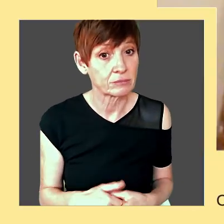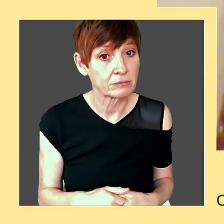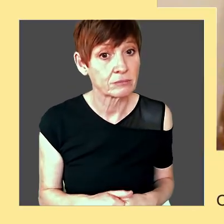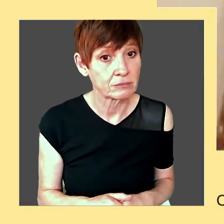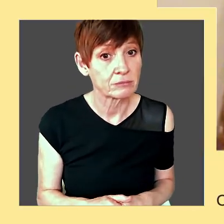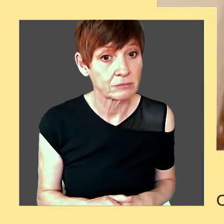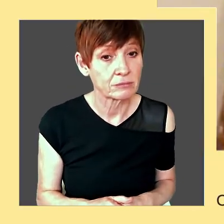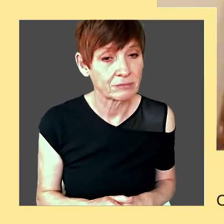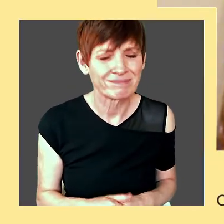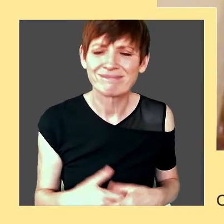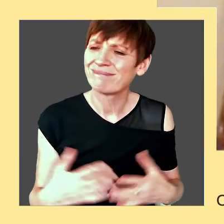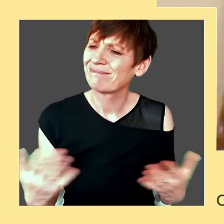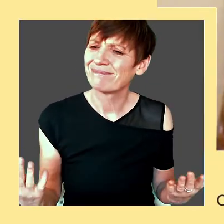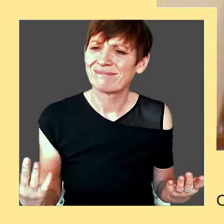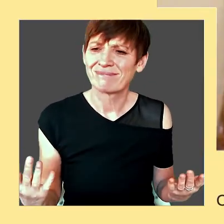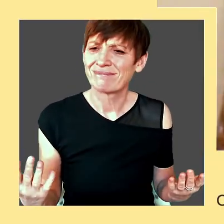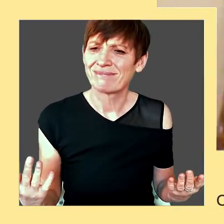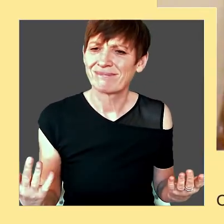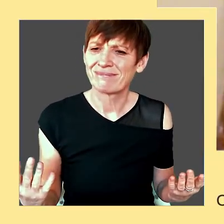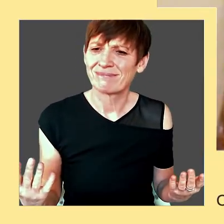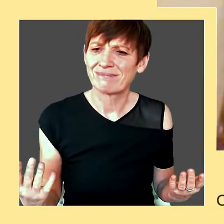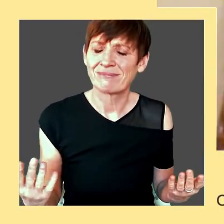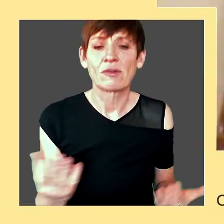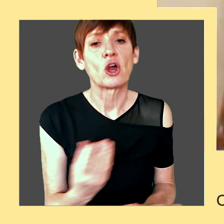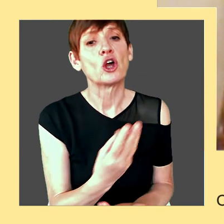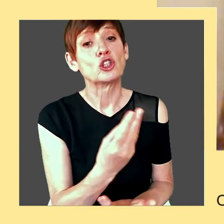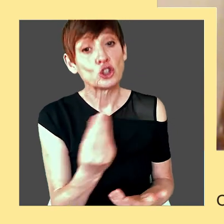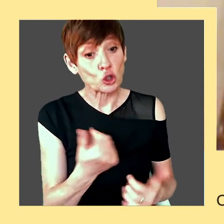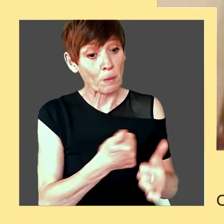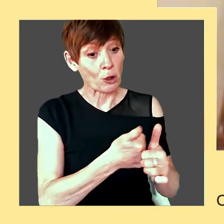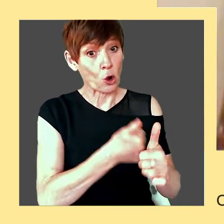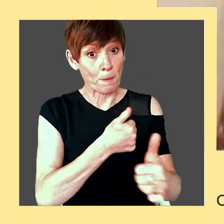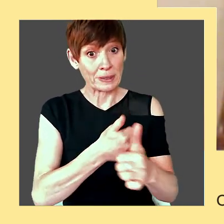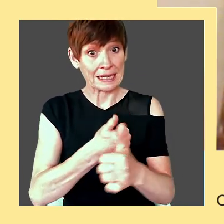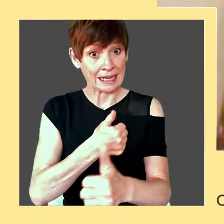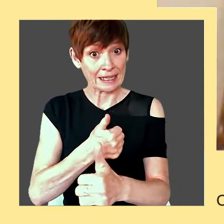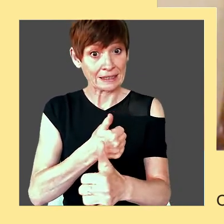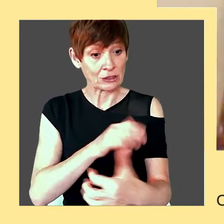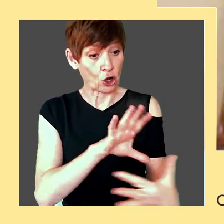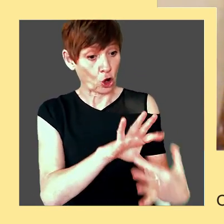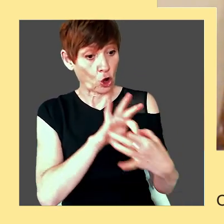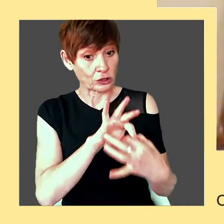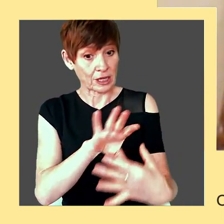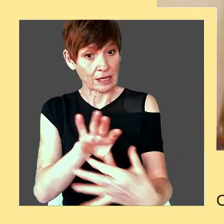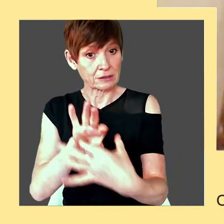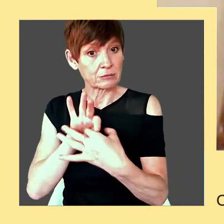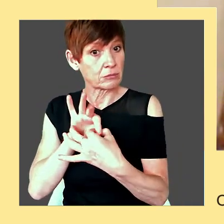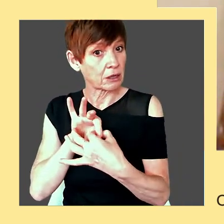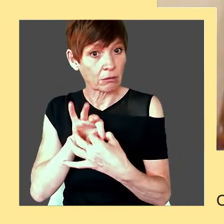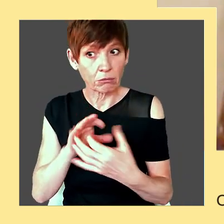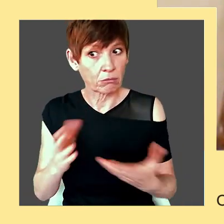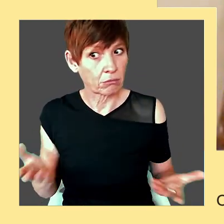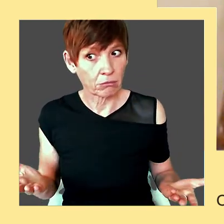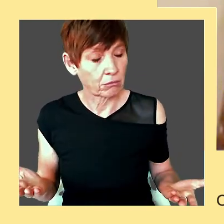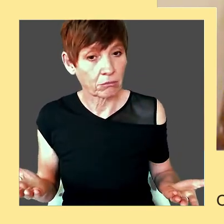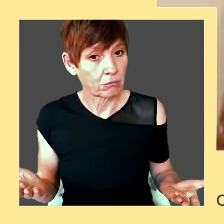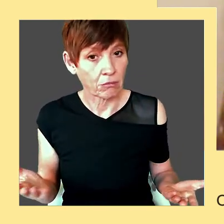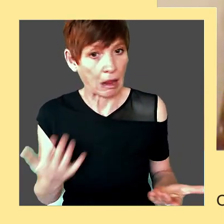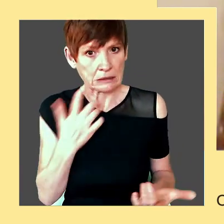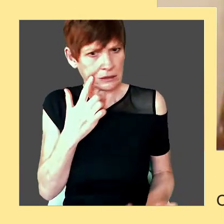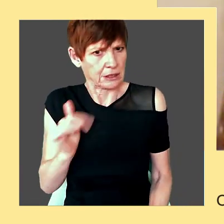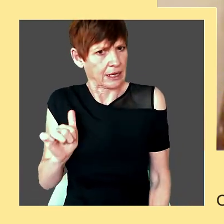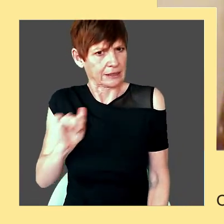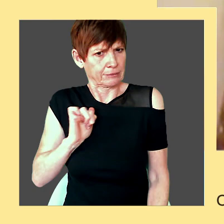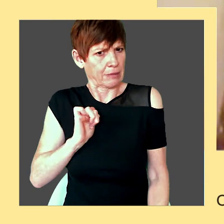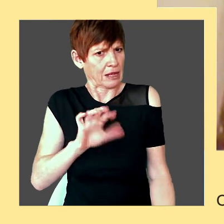and strangely, some companies contacted me before. I never thought they one day they contact me.